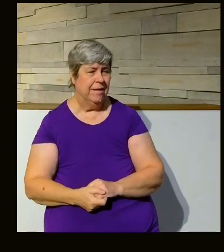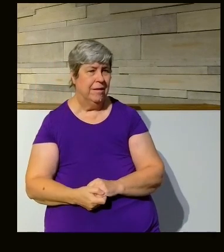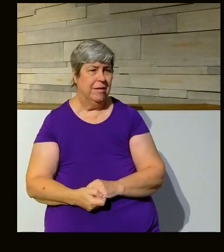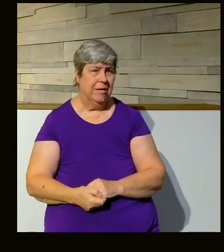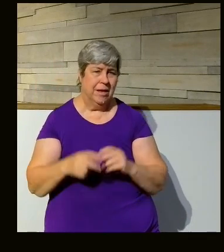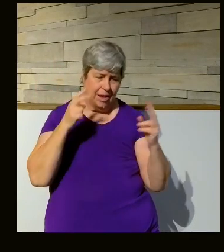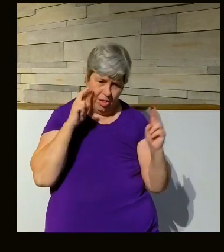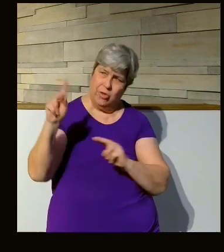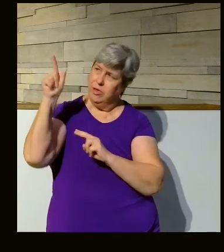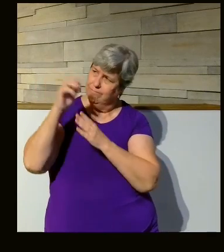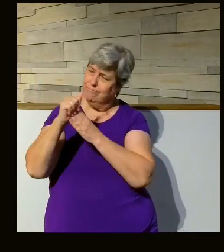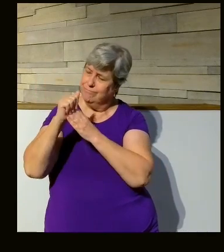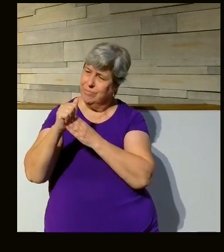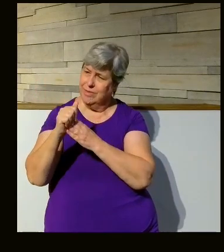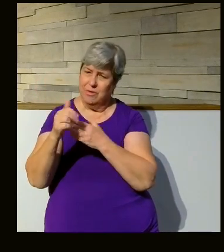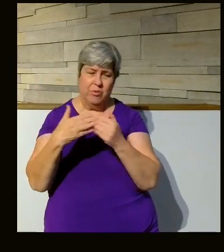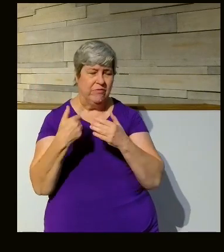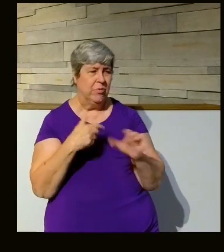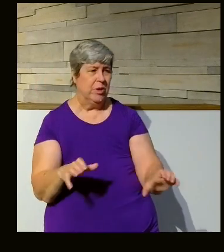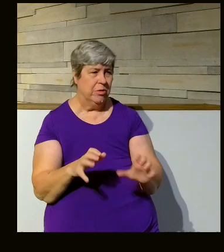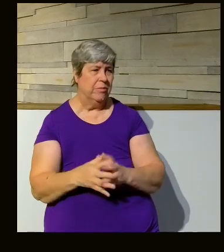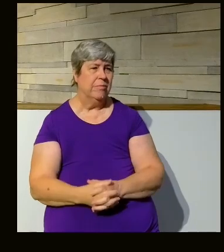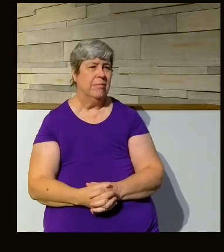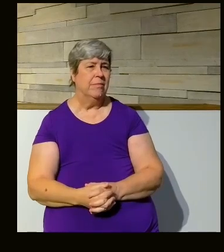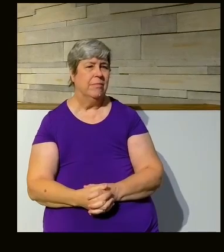and looking to Him in all that I do.